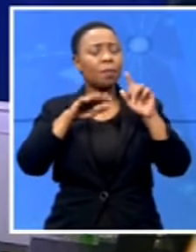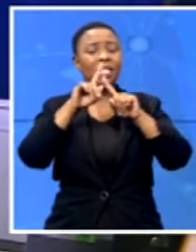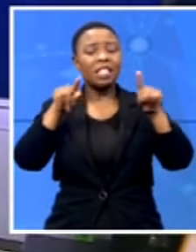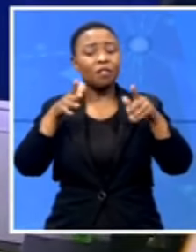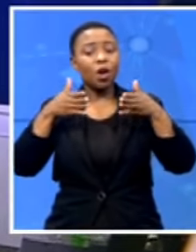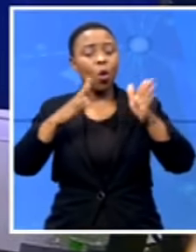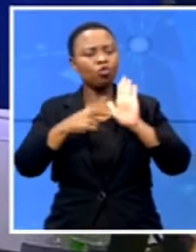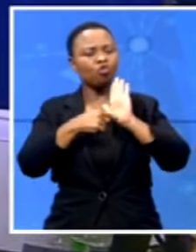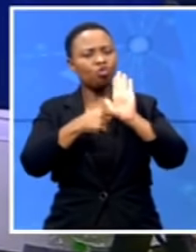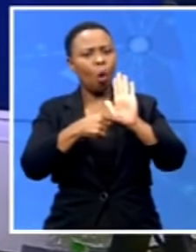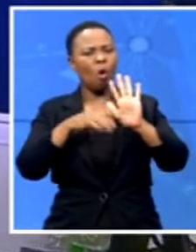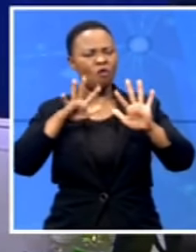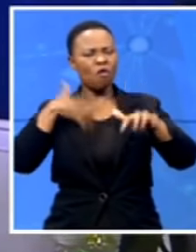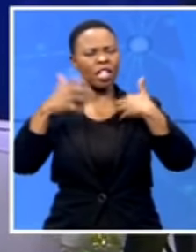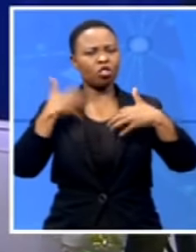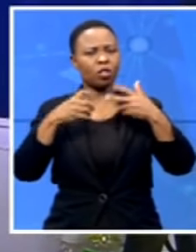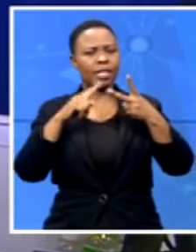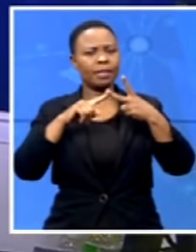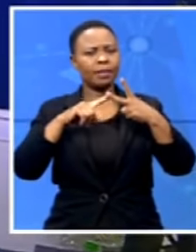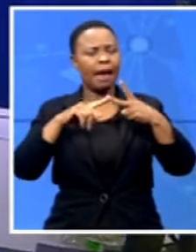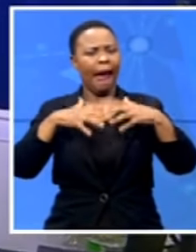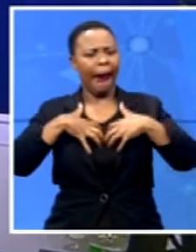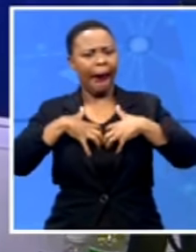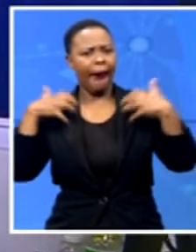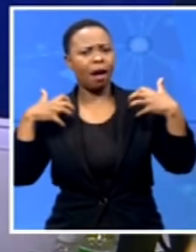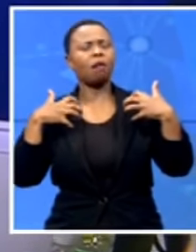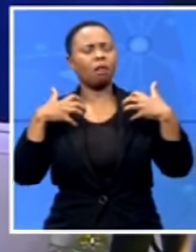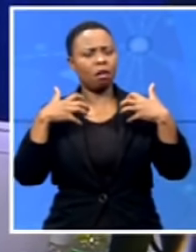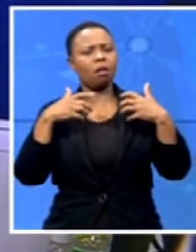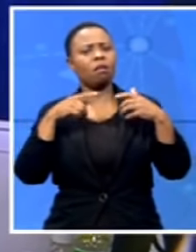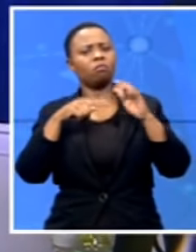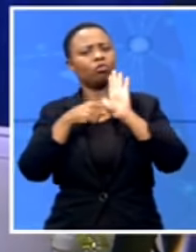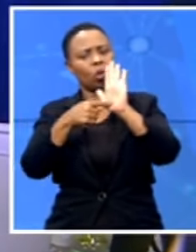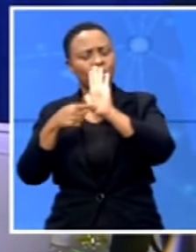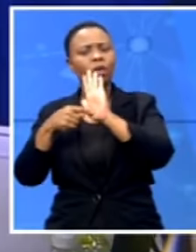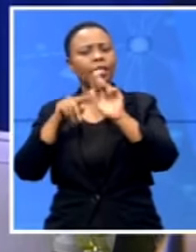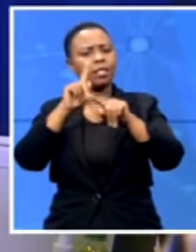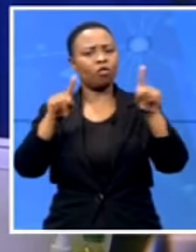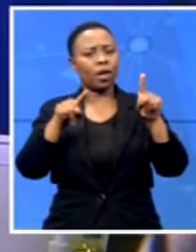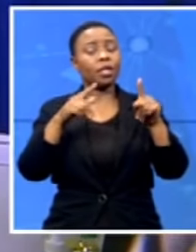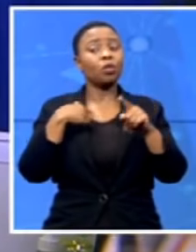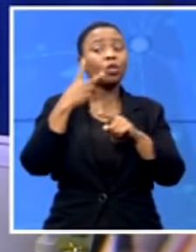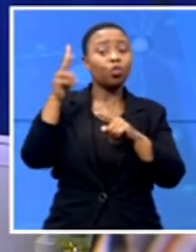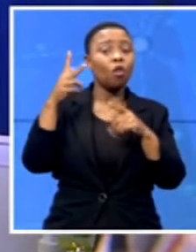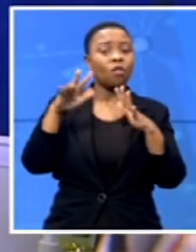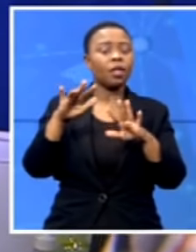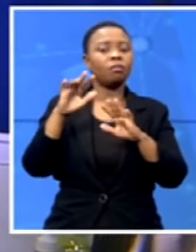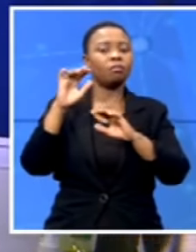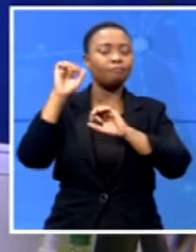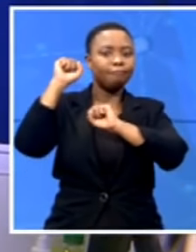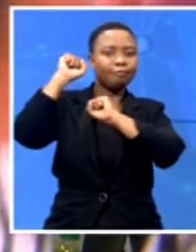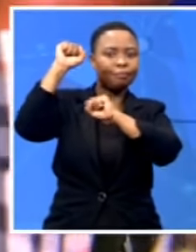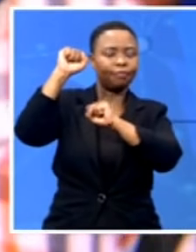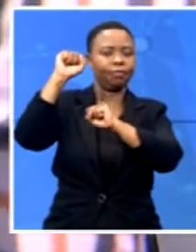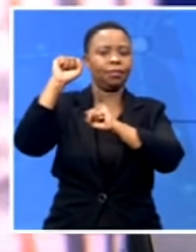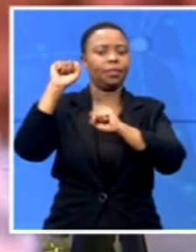the AIC, we believe that people are protesting. People are saying enough is enough. We cannot